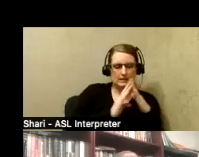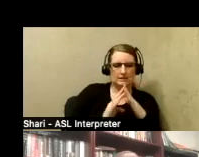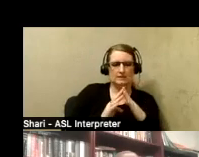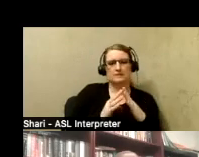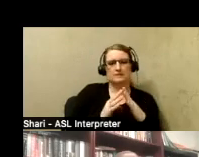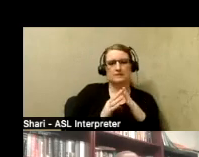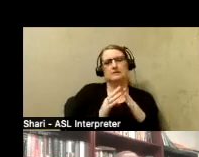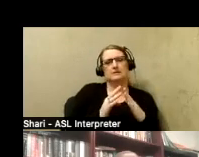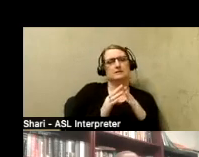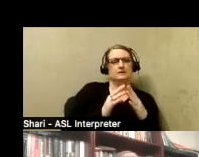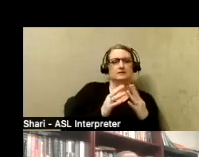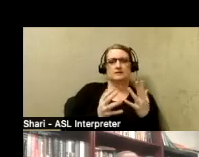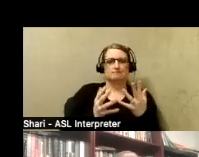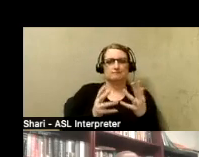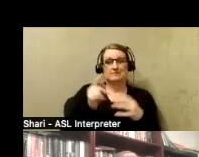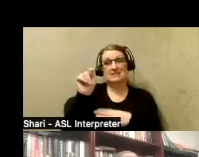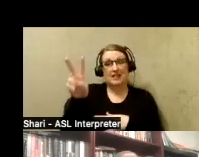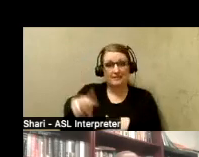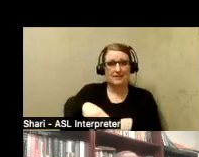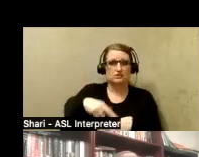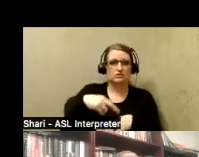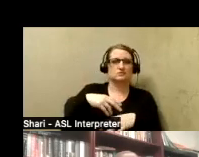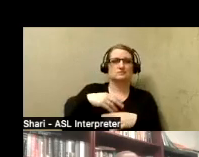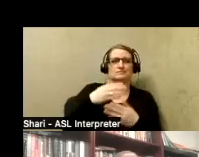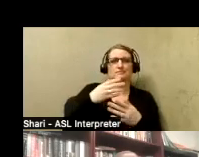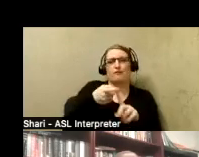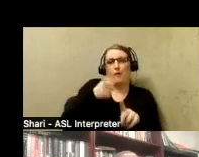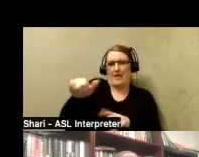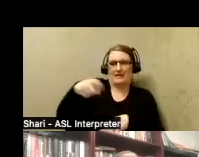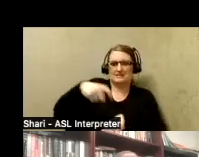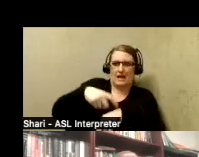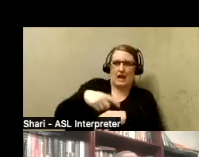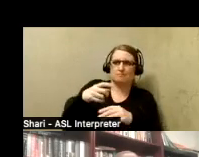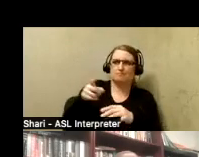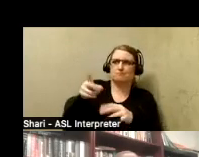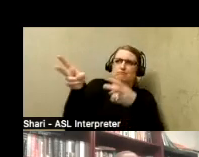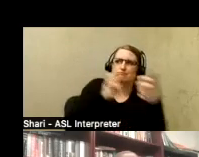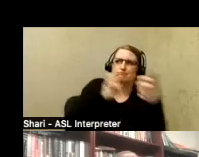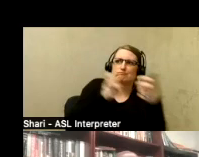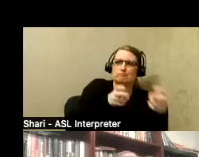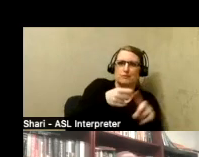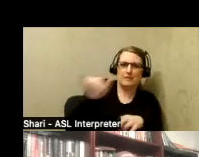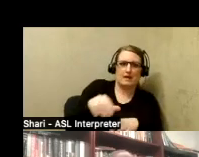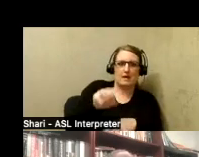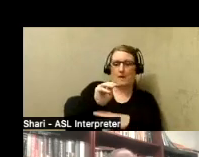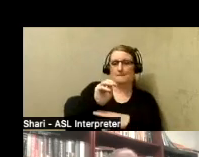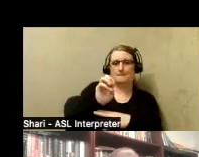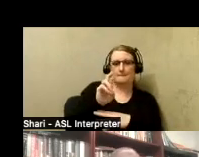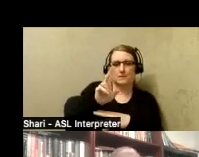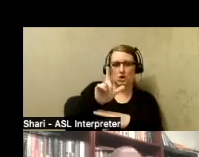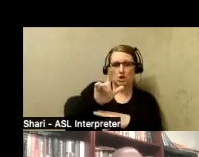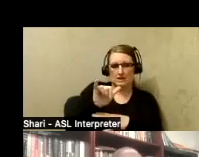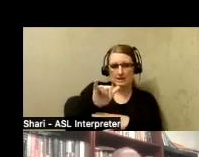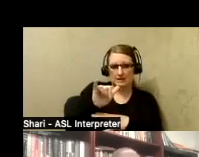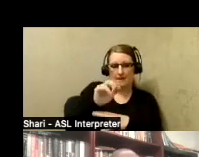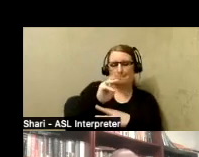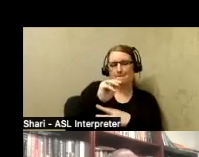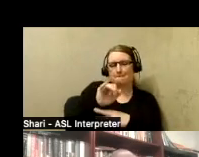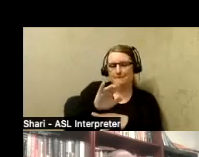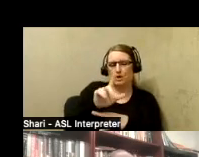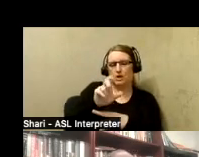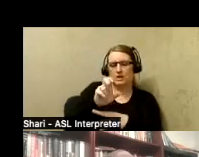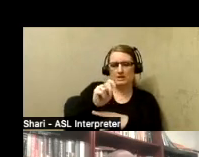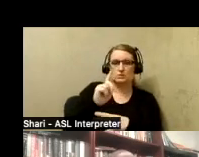community, and even like television references from the time period. Merlin was actually one of